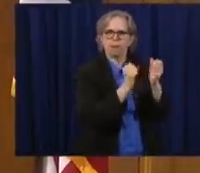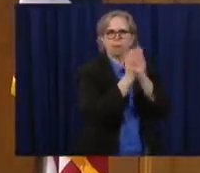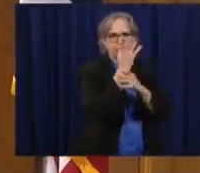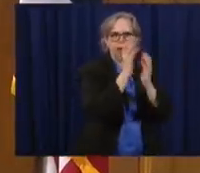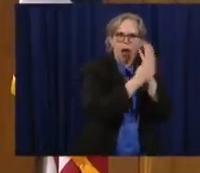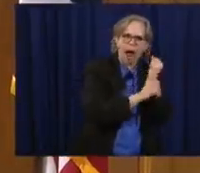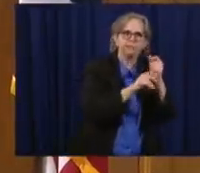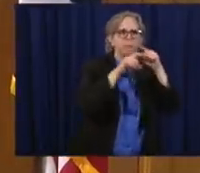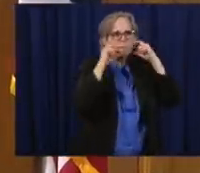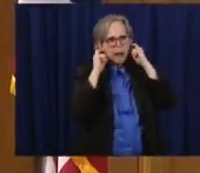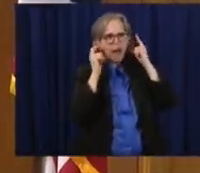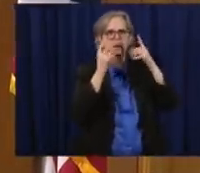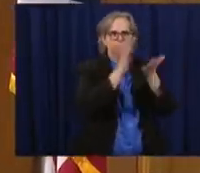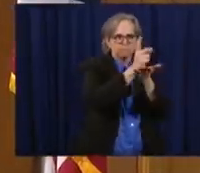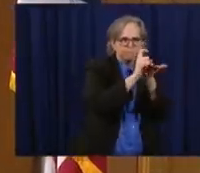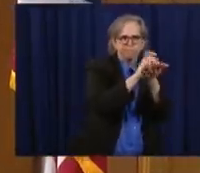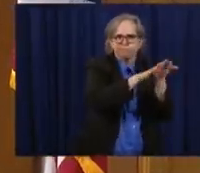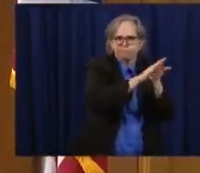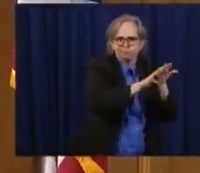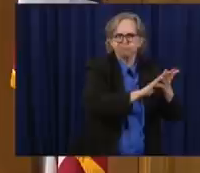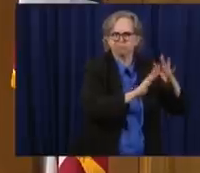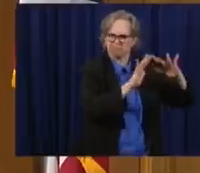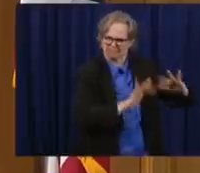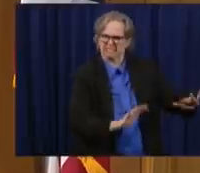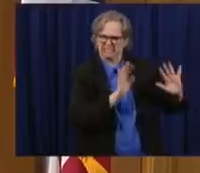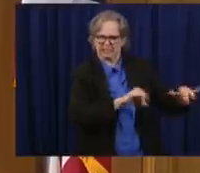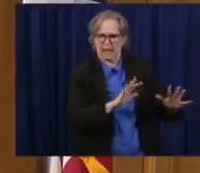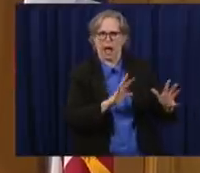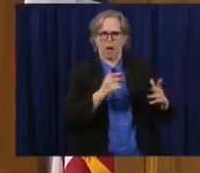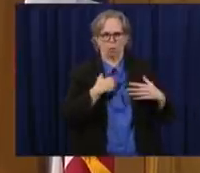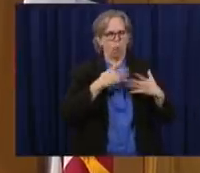bit more about this.